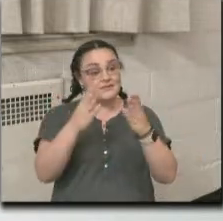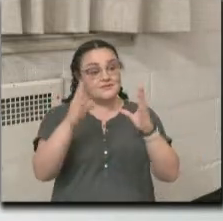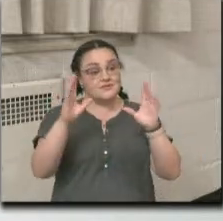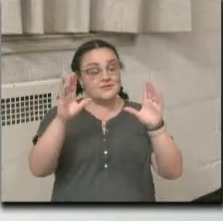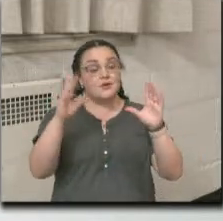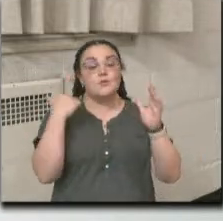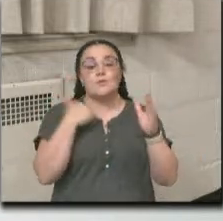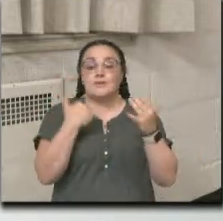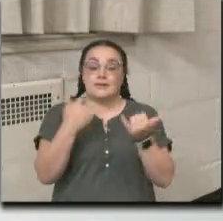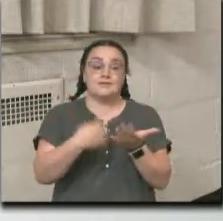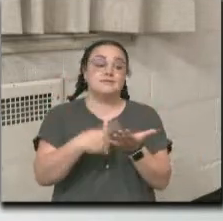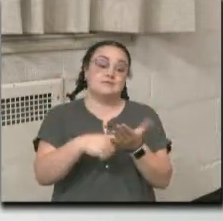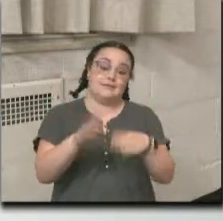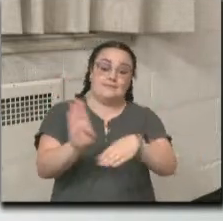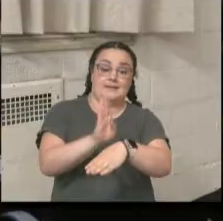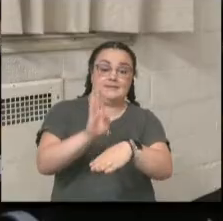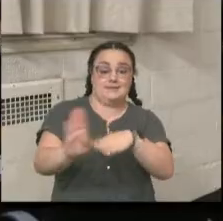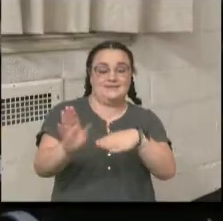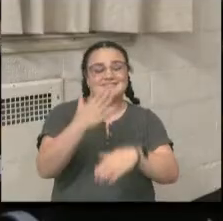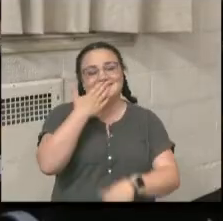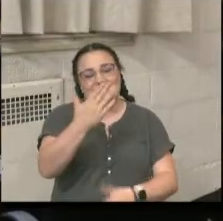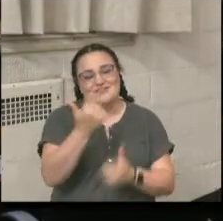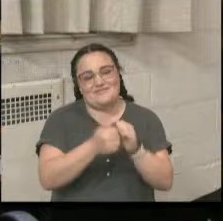to business now. So thanks, everybody.